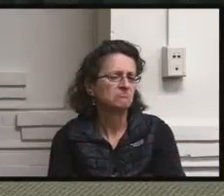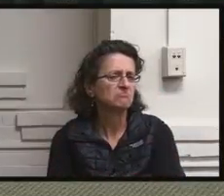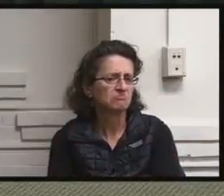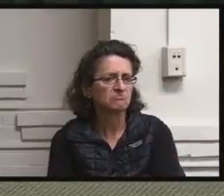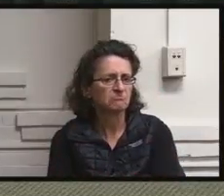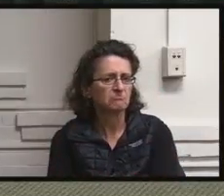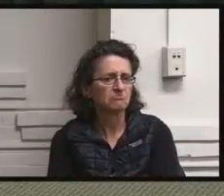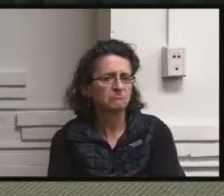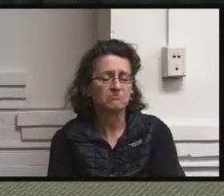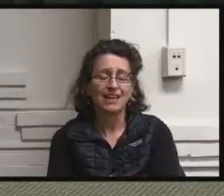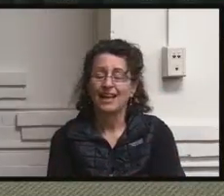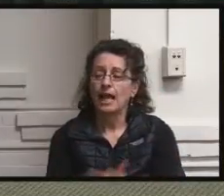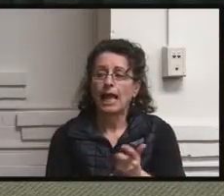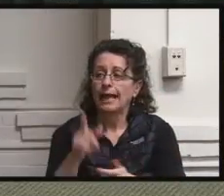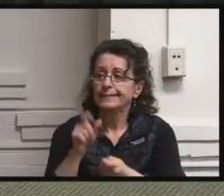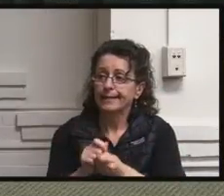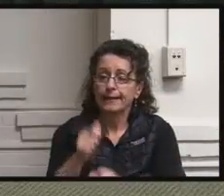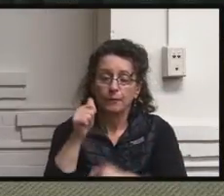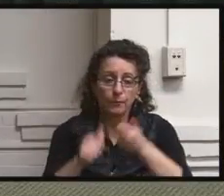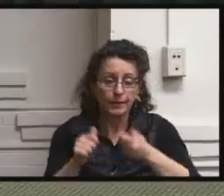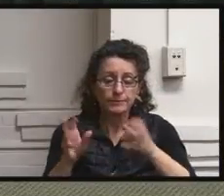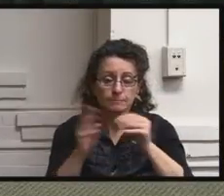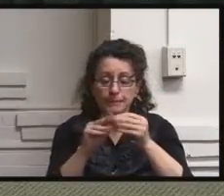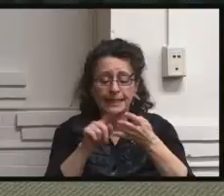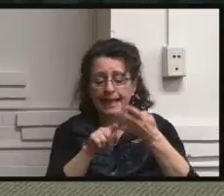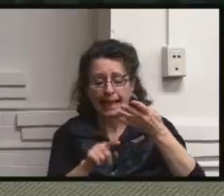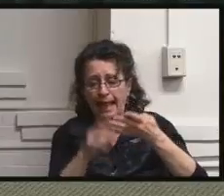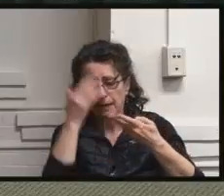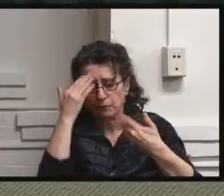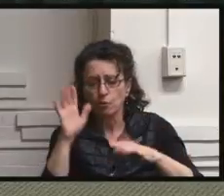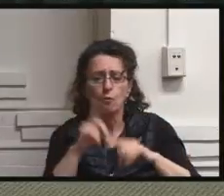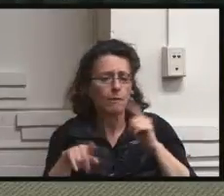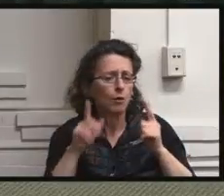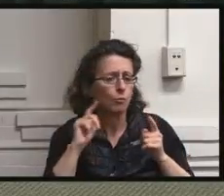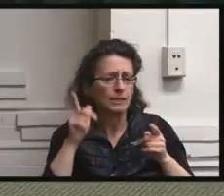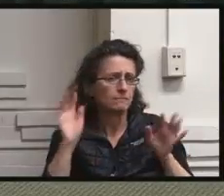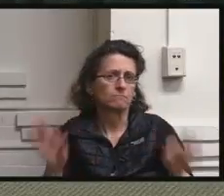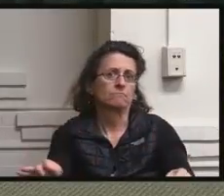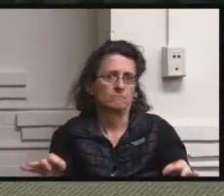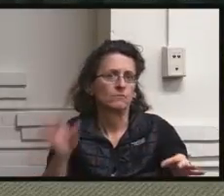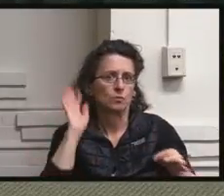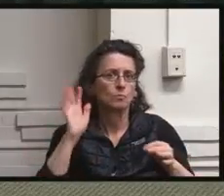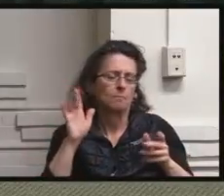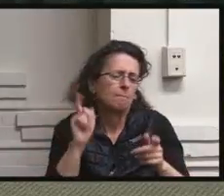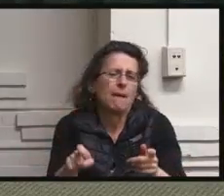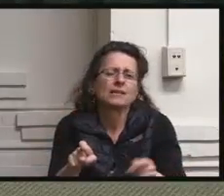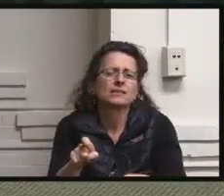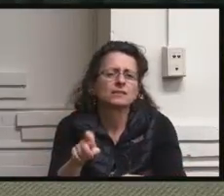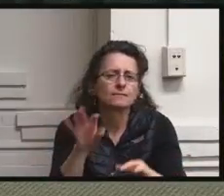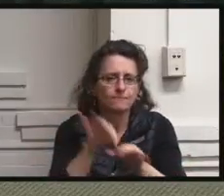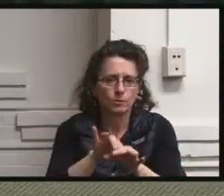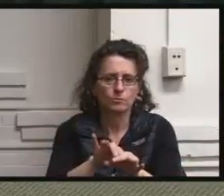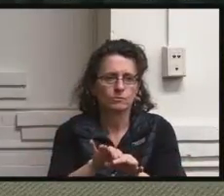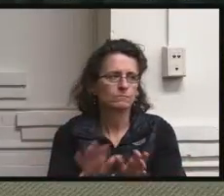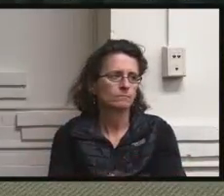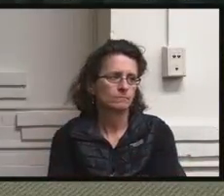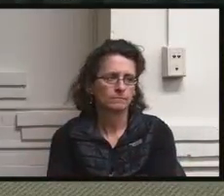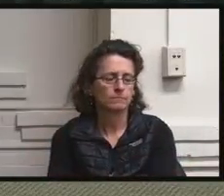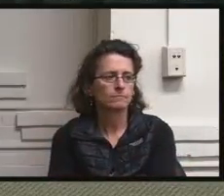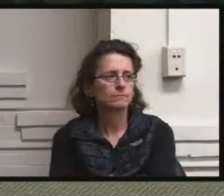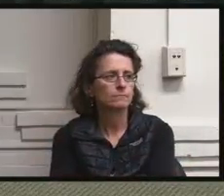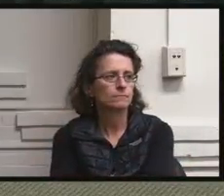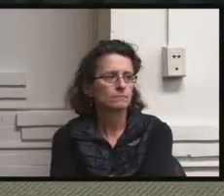That is, I don't know the exact date. No, that's fine. I just think this. Totally. We have to decide what we're doing. Right. Yeah. Exactly.